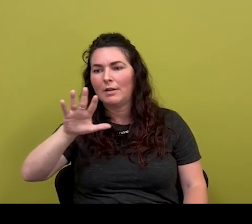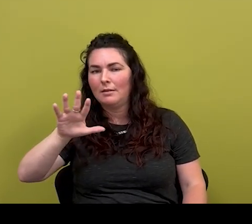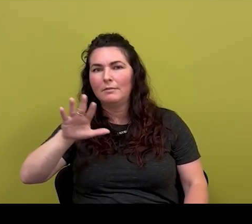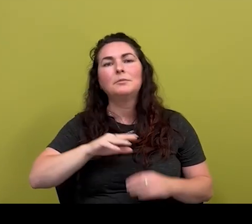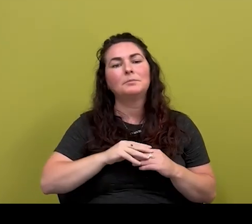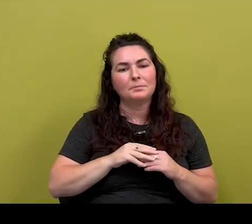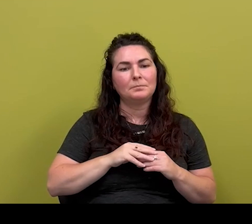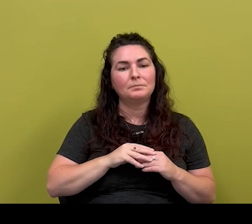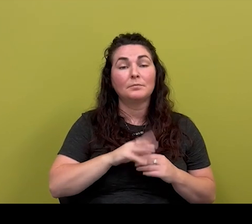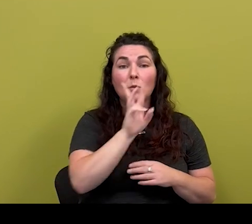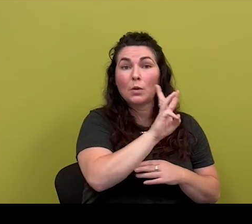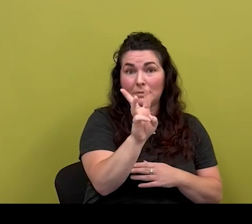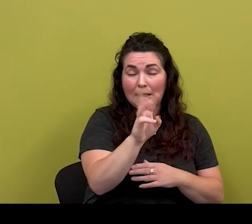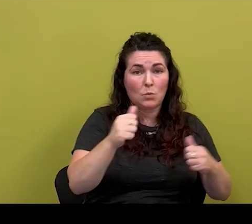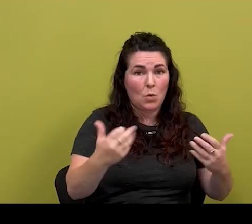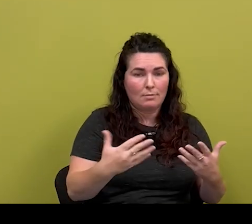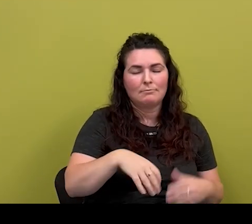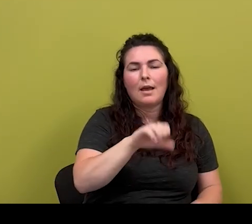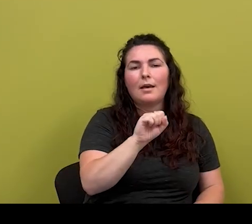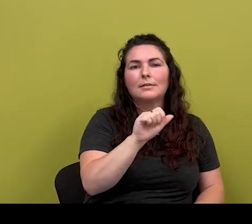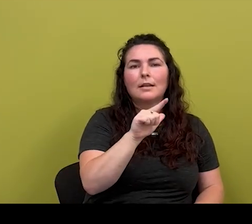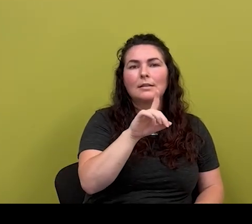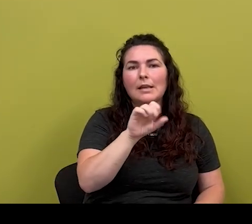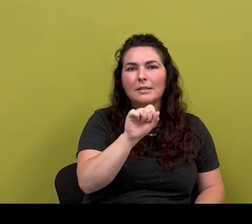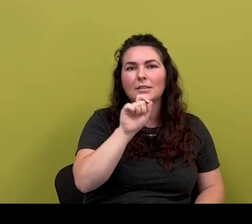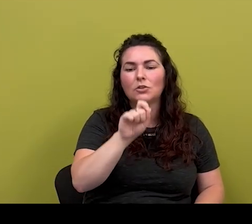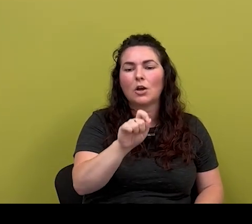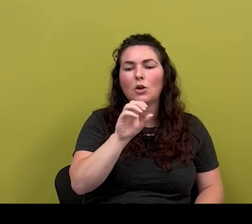614-500-4445. Our website is